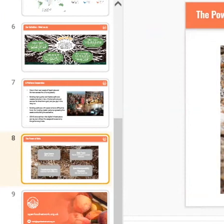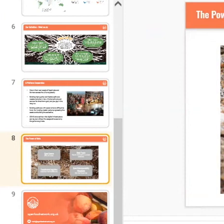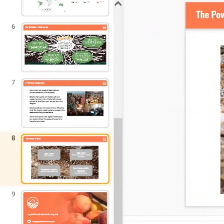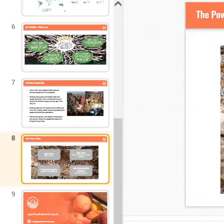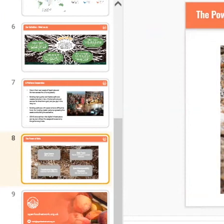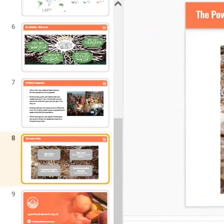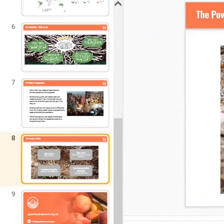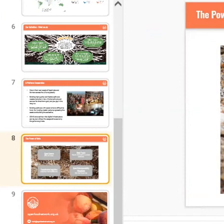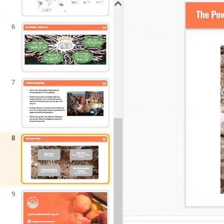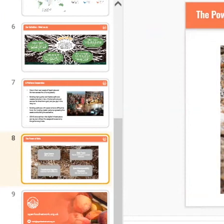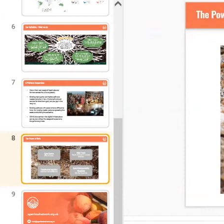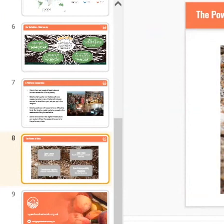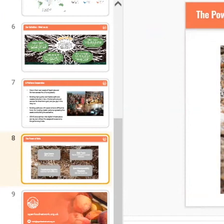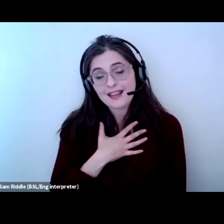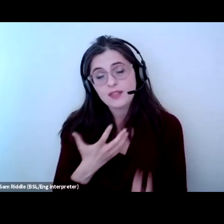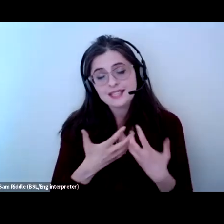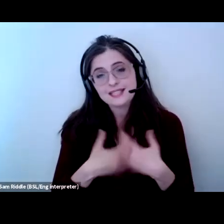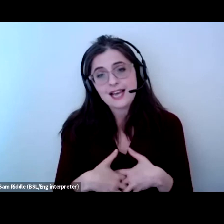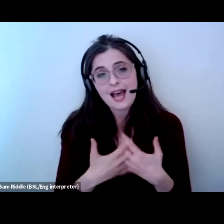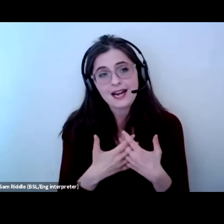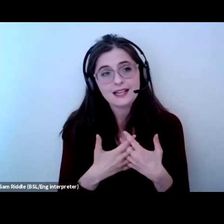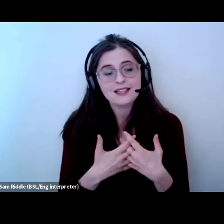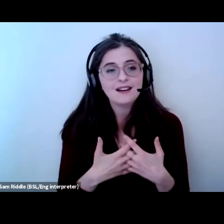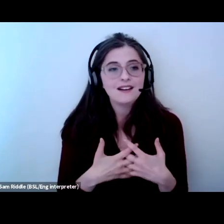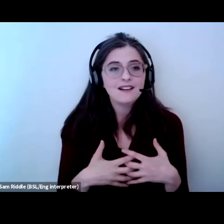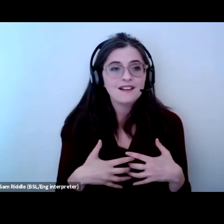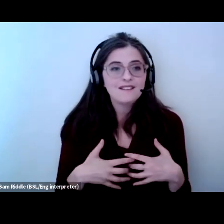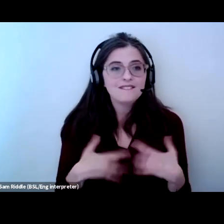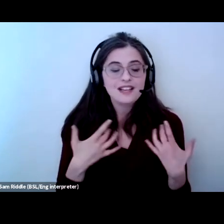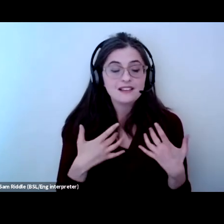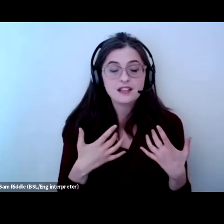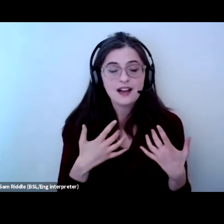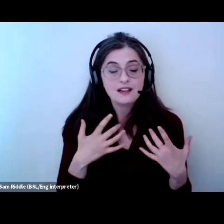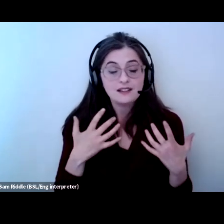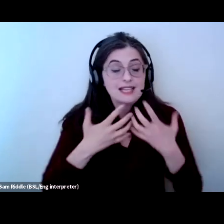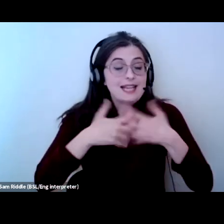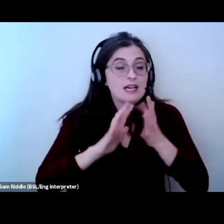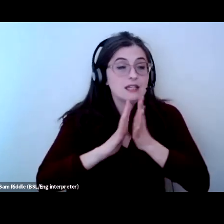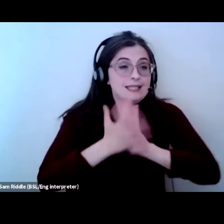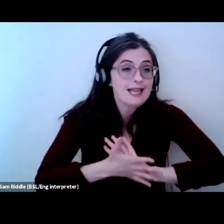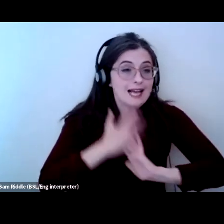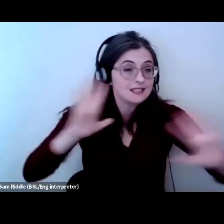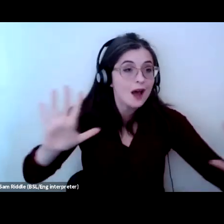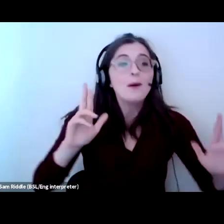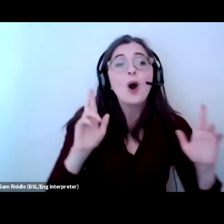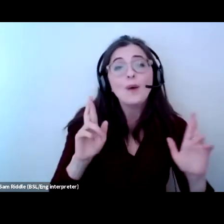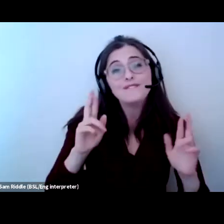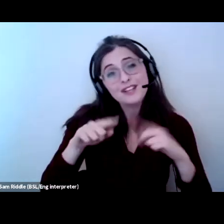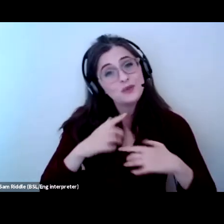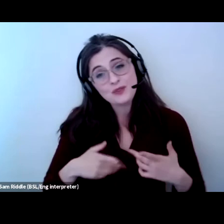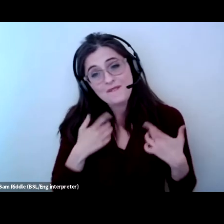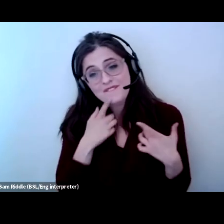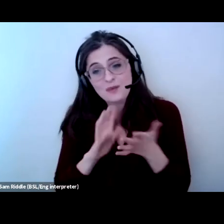with me in this tech, what feels like from my end a technical disaster, but hopefully it didn't seem too much like it from your